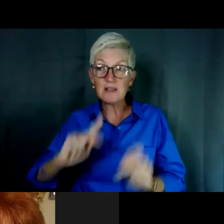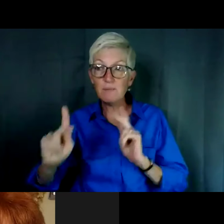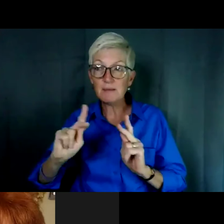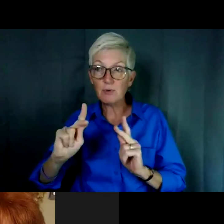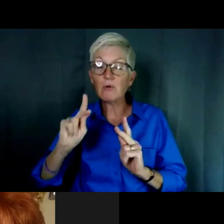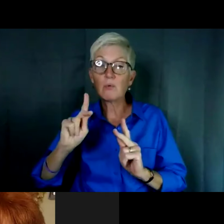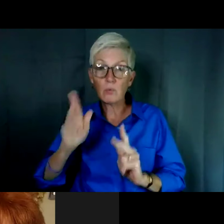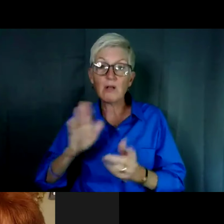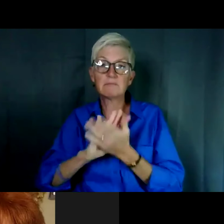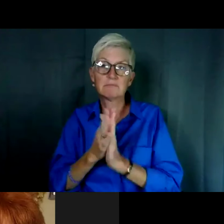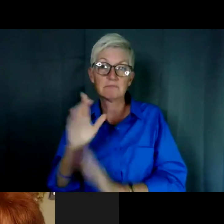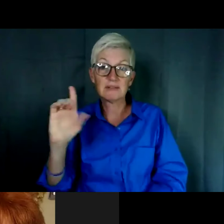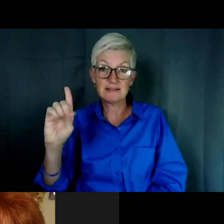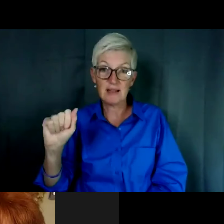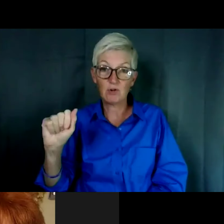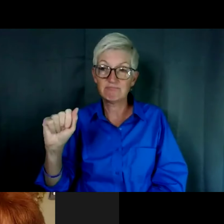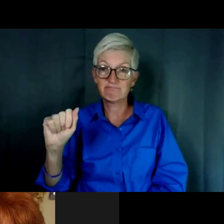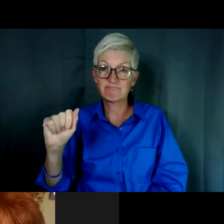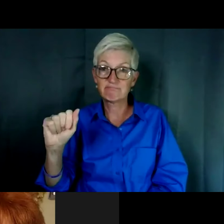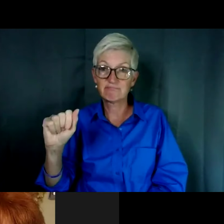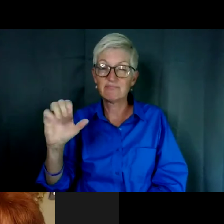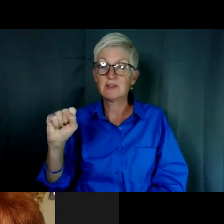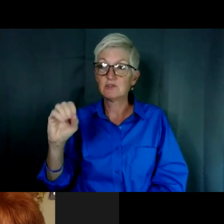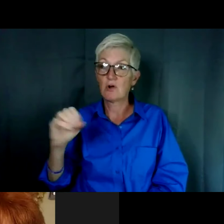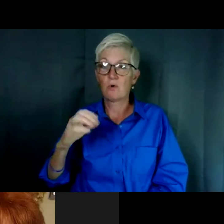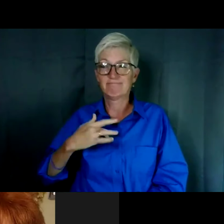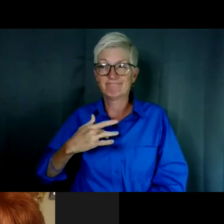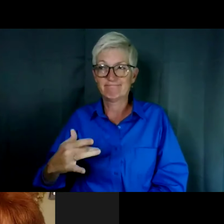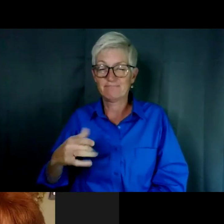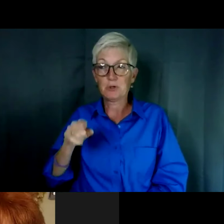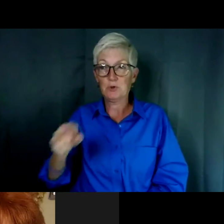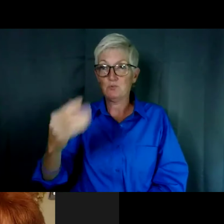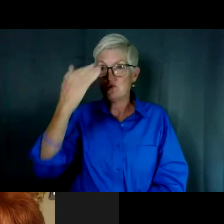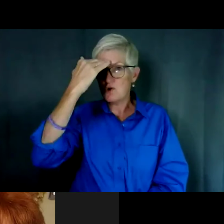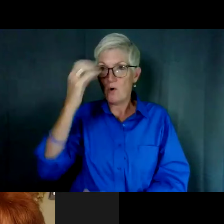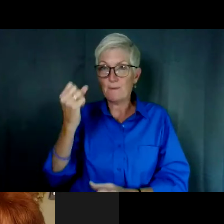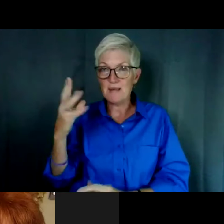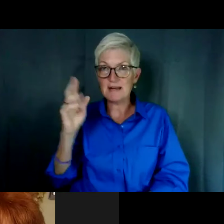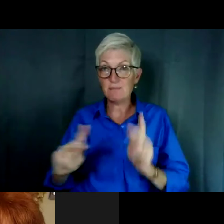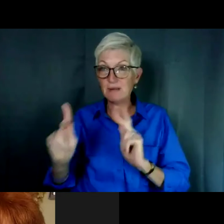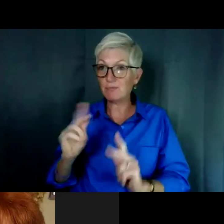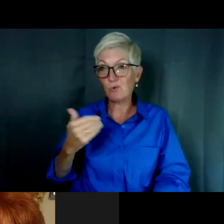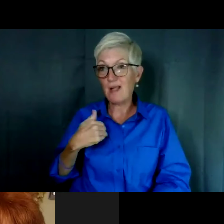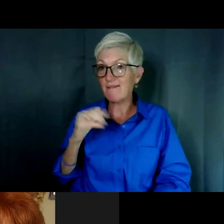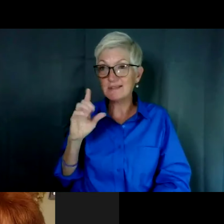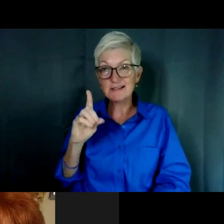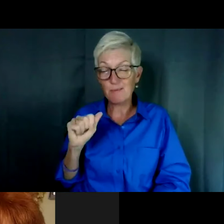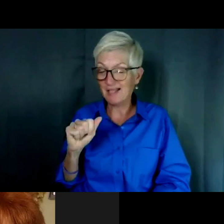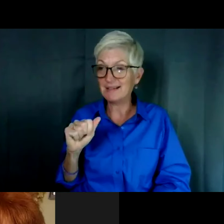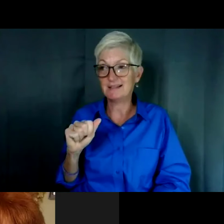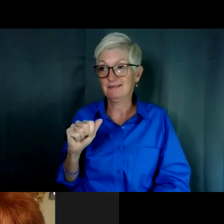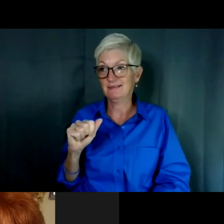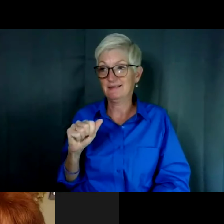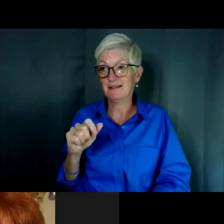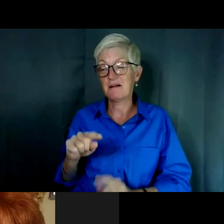disability. So more than likely, you know many people who have disabilities,